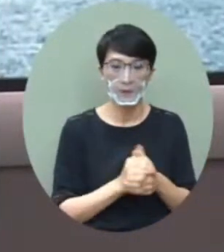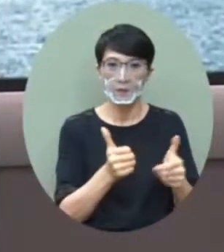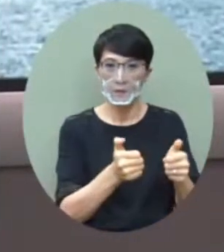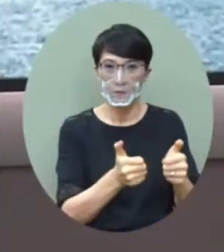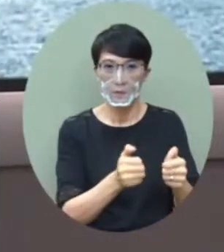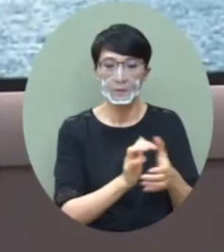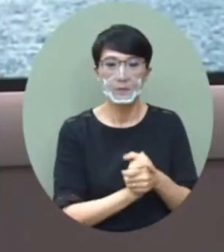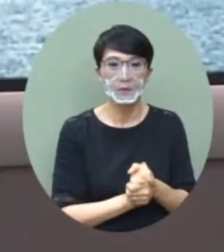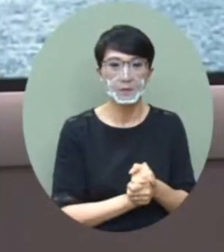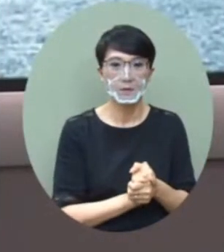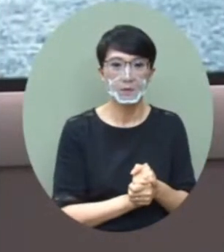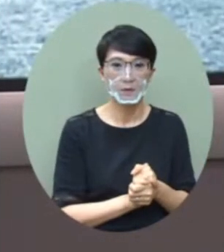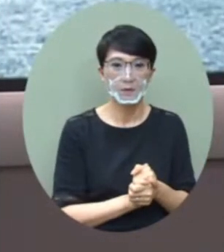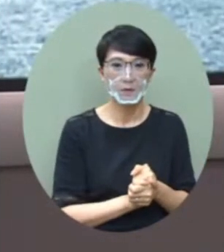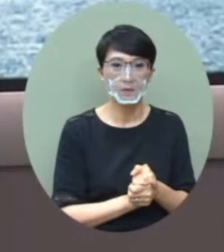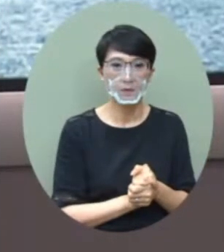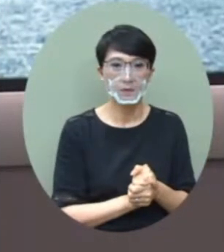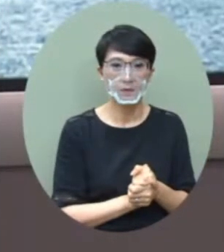Like Dr. Choi said,